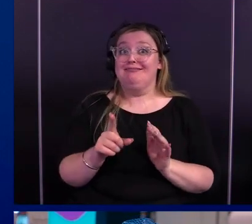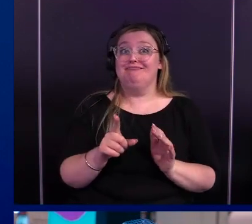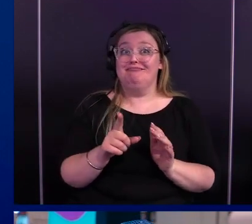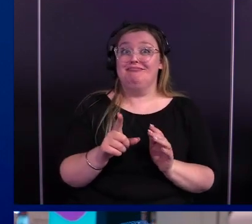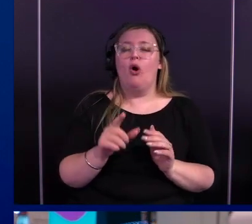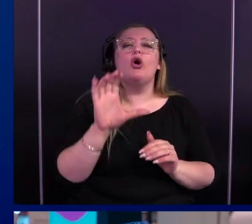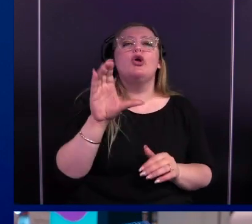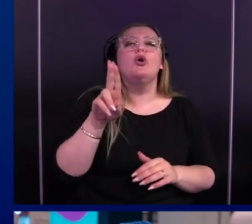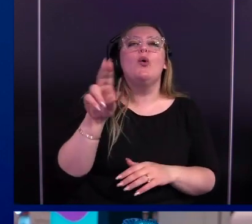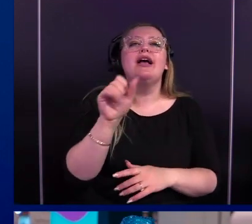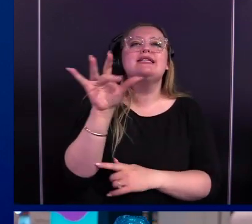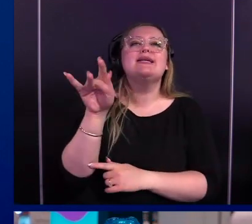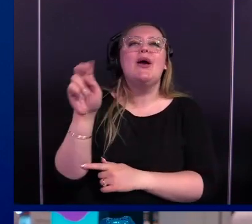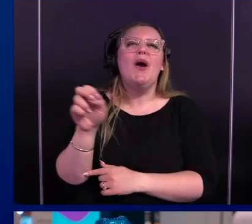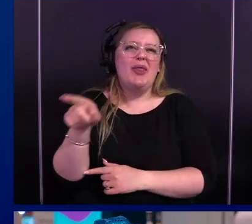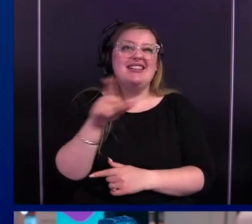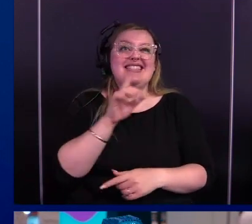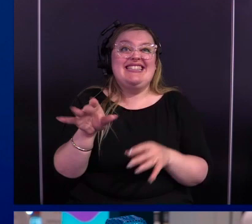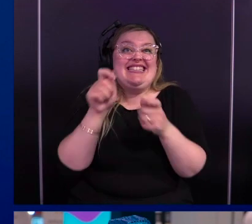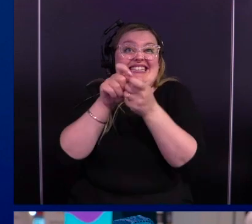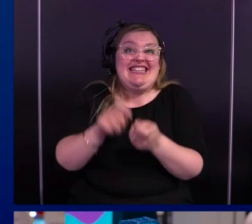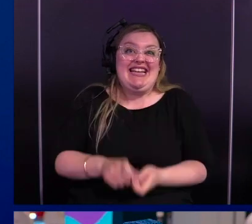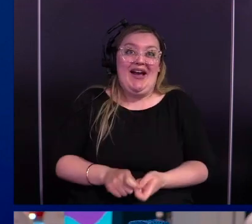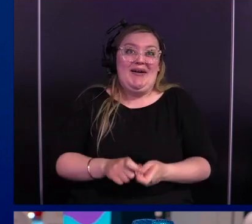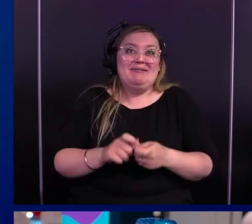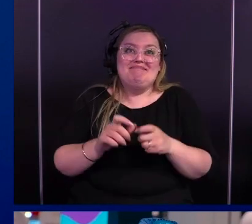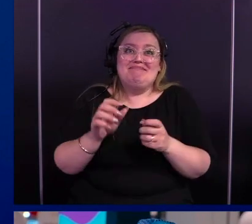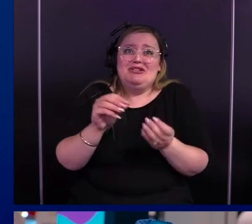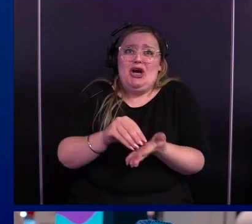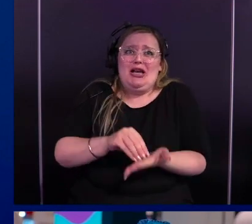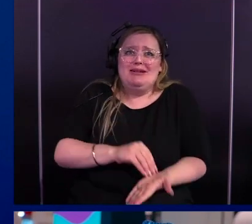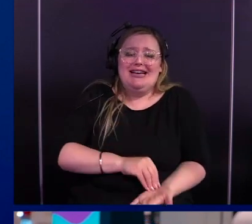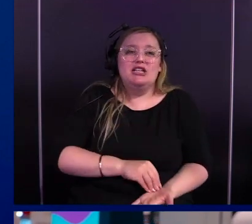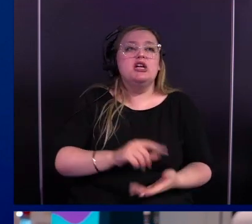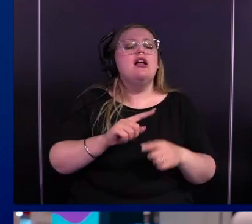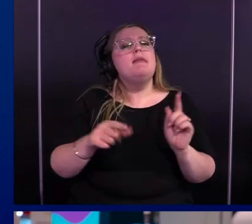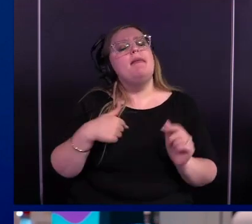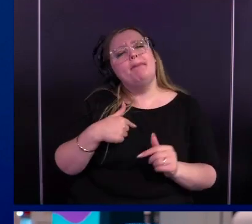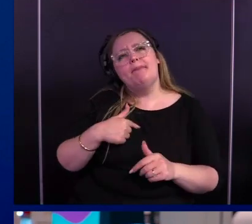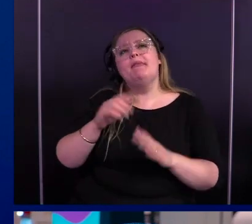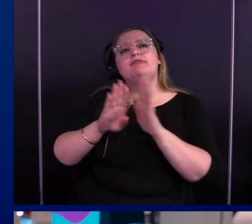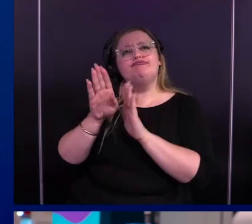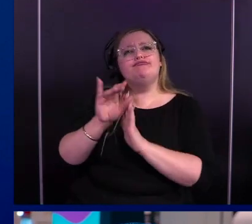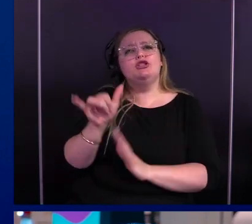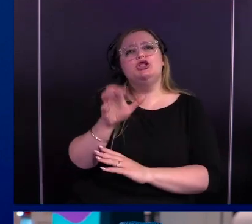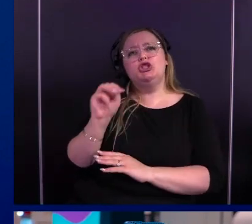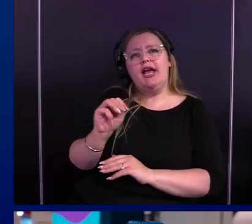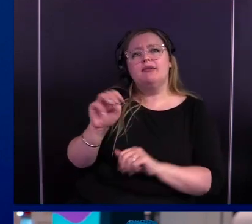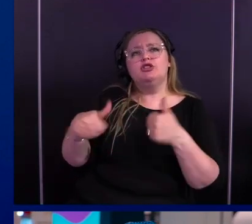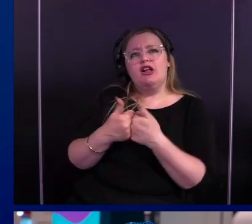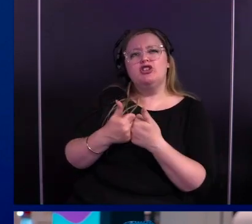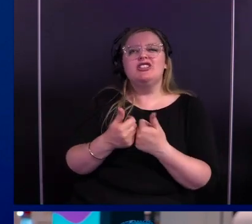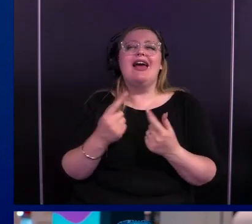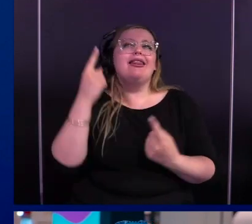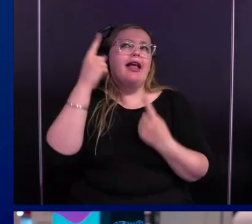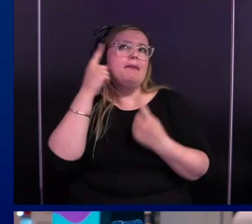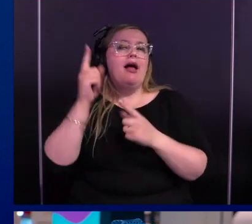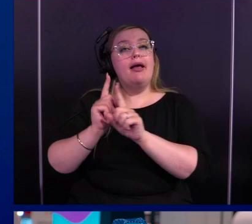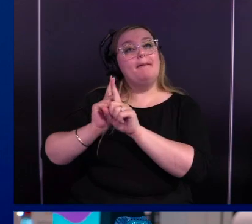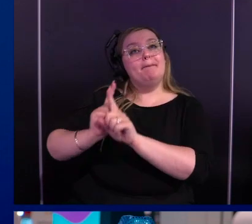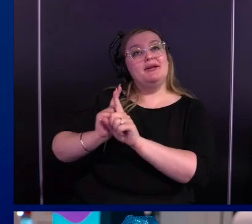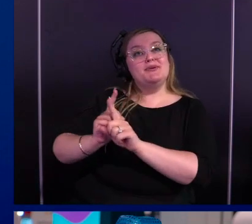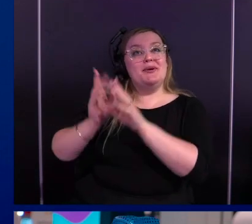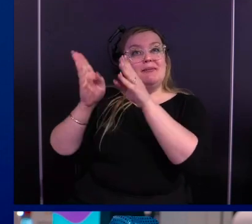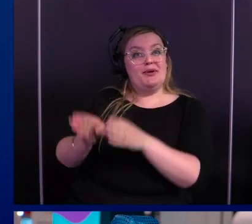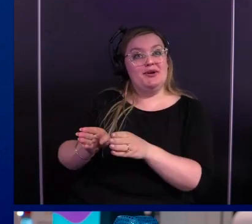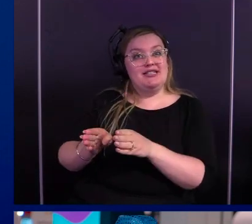handing out here. Yeah. But what I like is, I think the way when I build Jam challenges, I like to build them as if I was mentoring someone. And the way I think about that is,